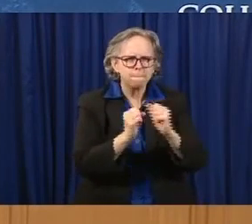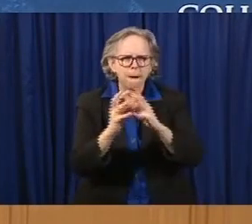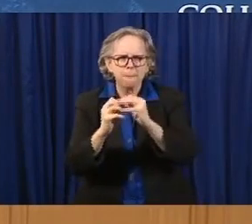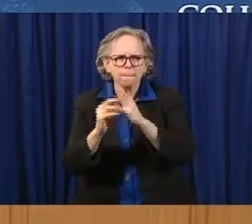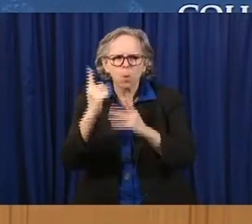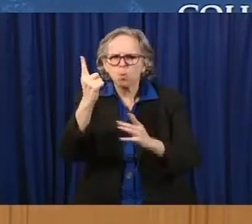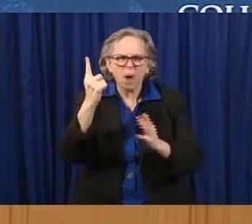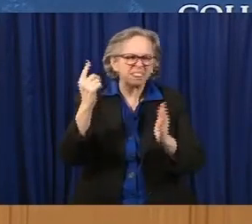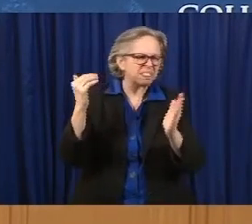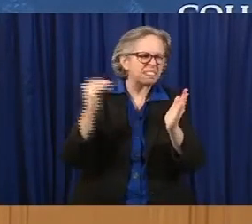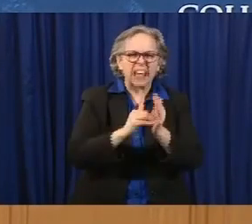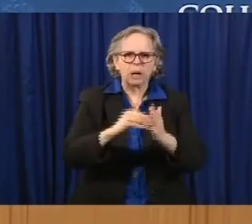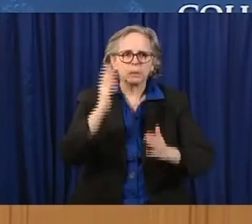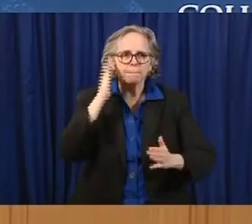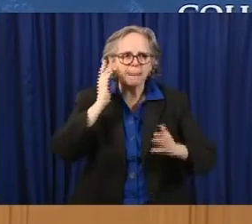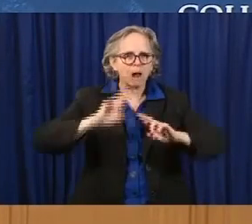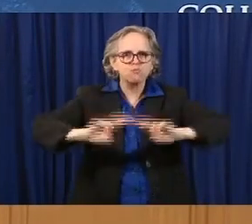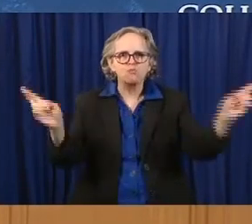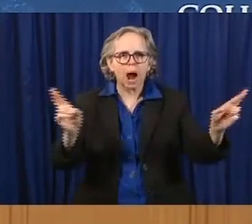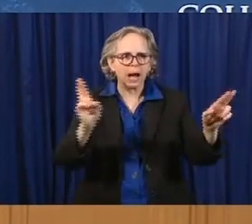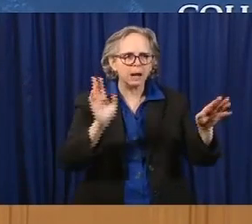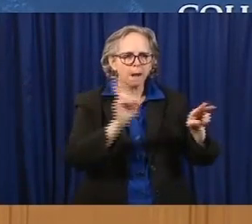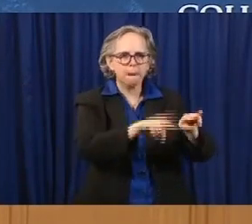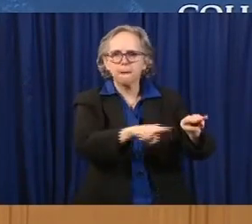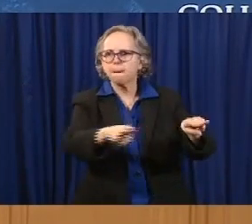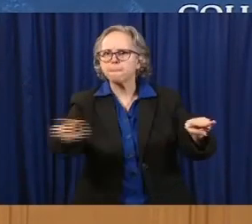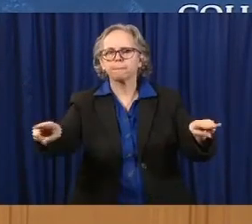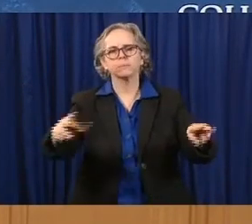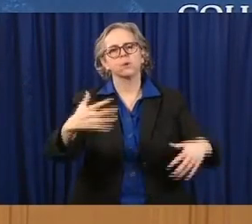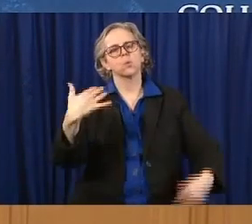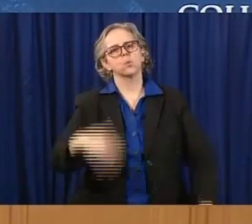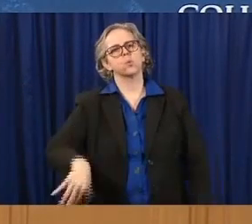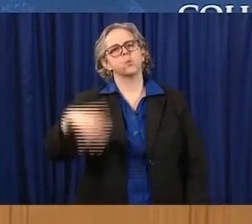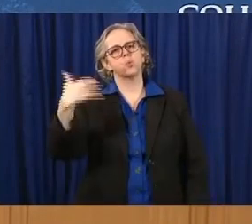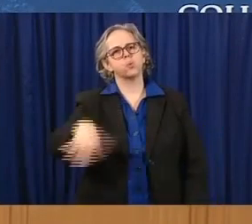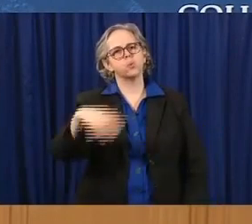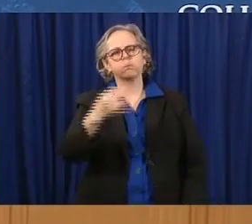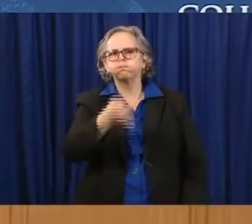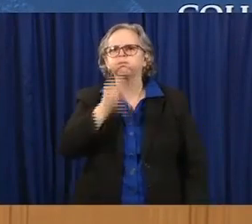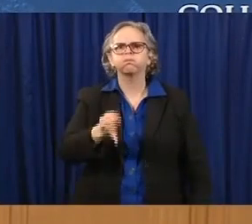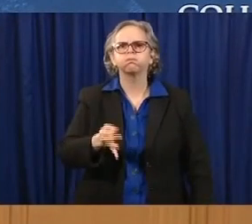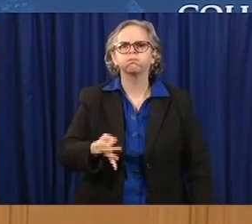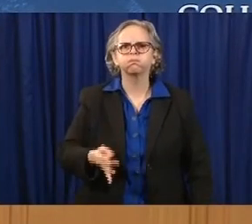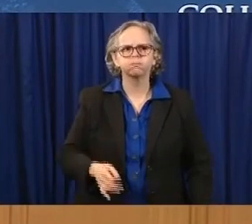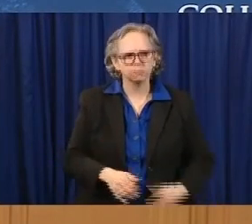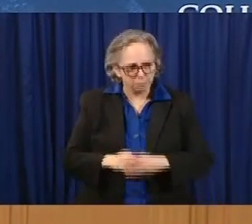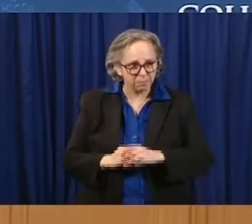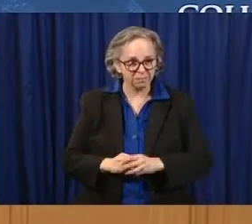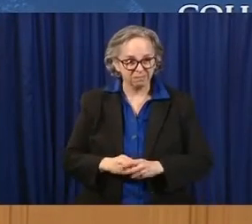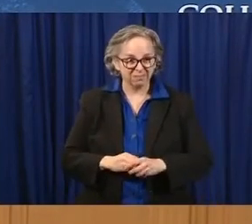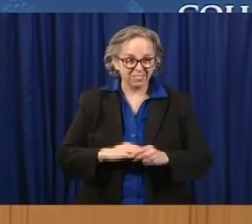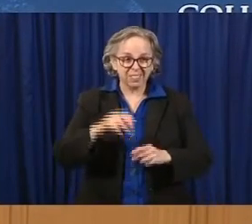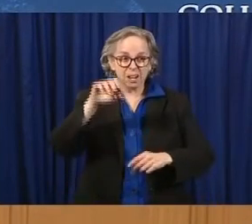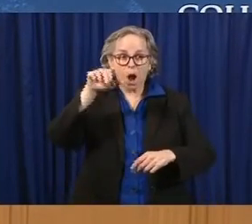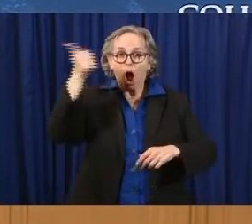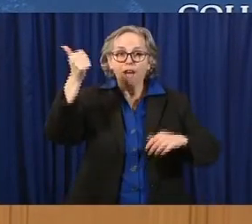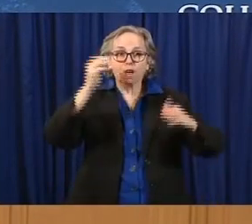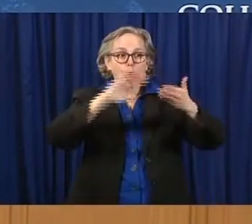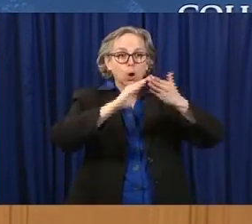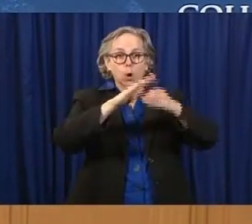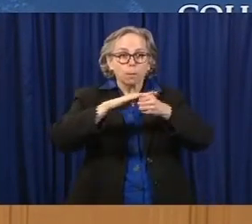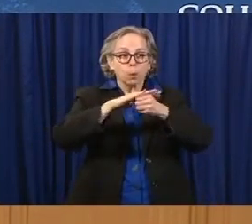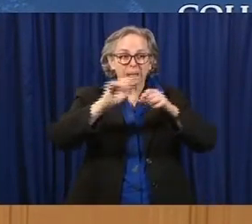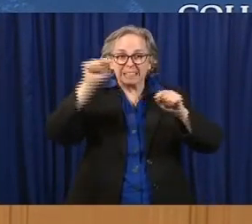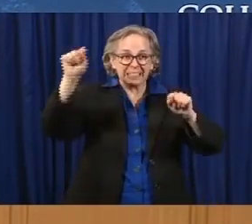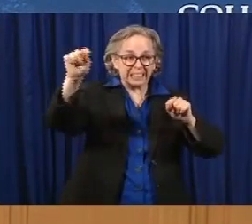care center is pretty unprecedented. In fact, we're getting calls from communities around the state and the country on how we've gone about